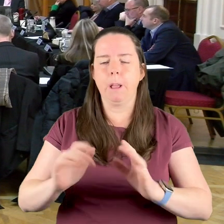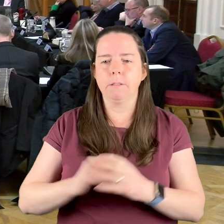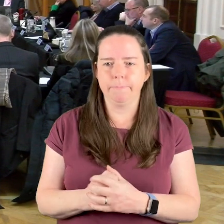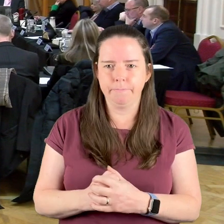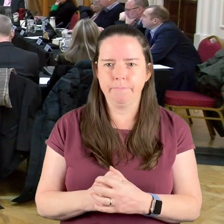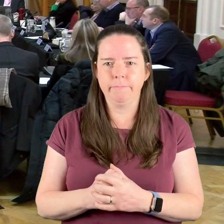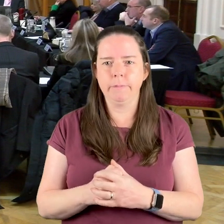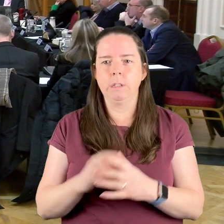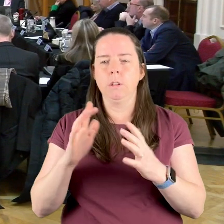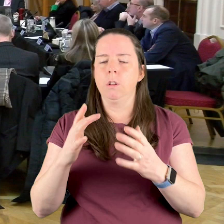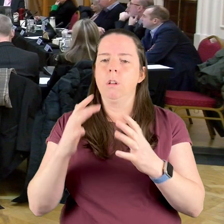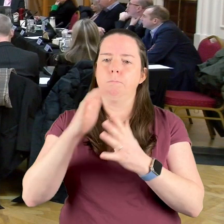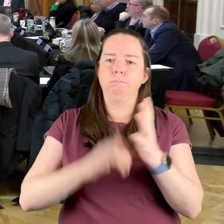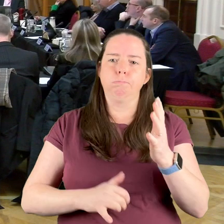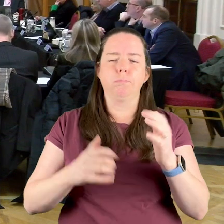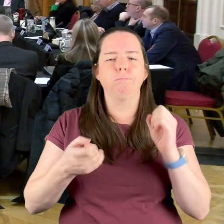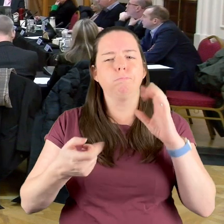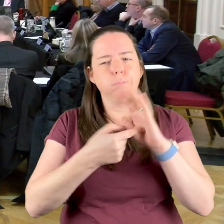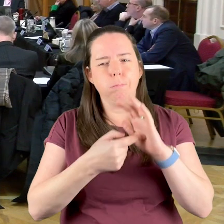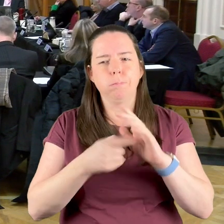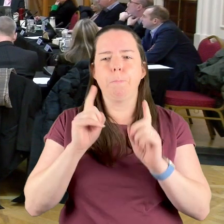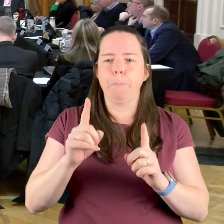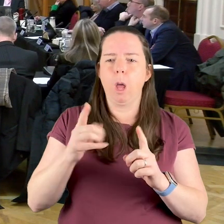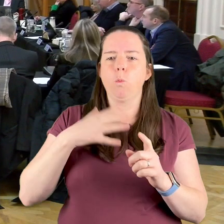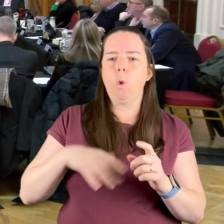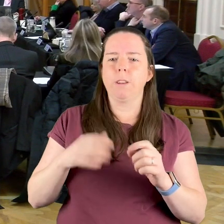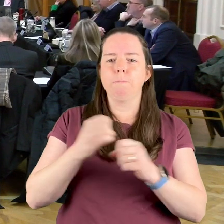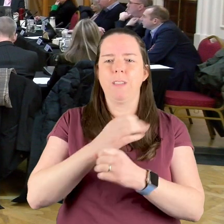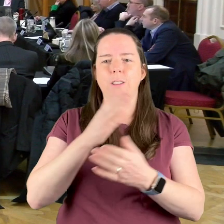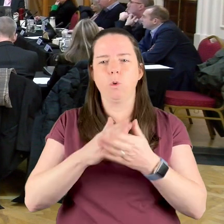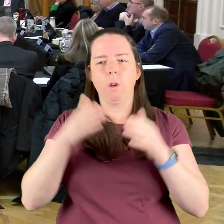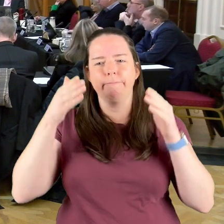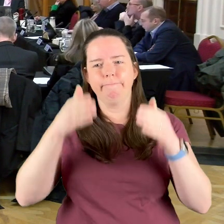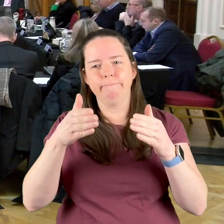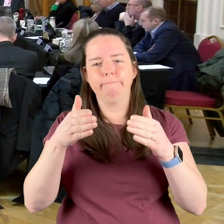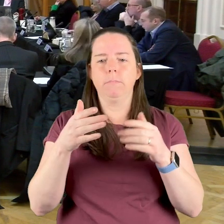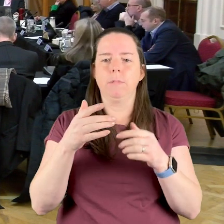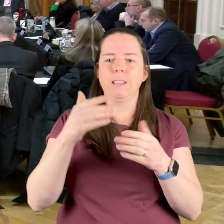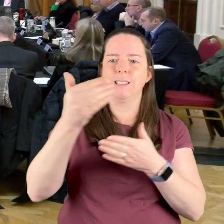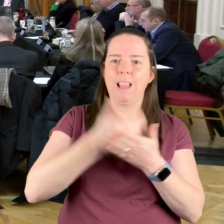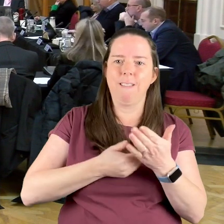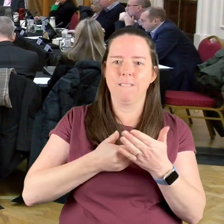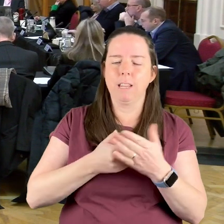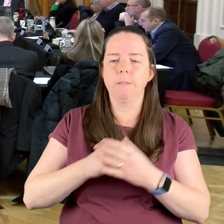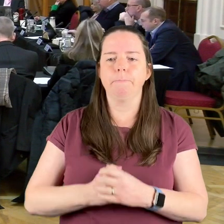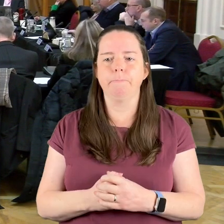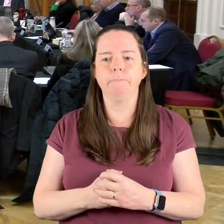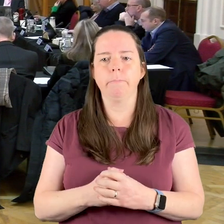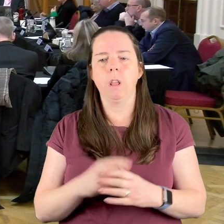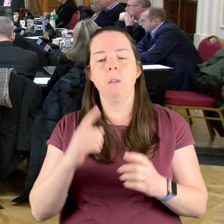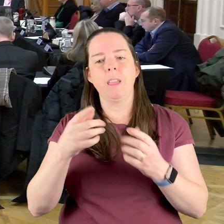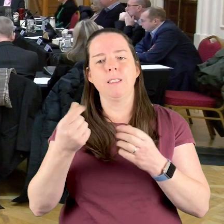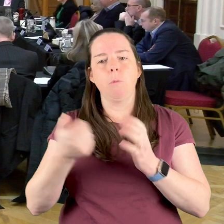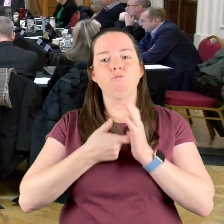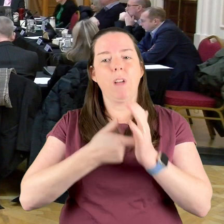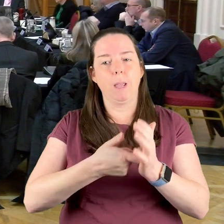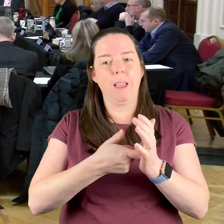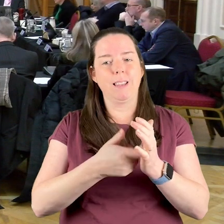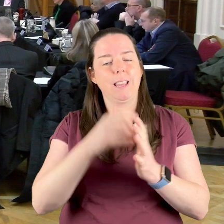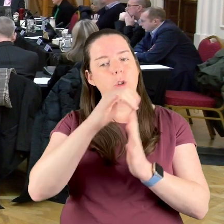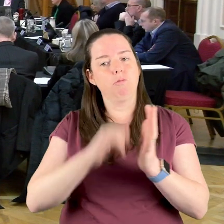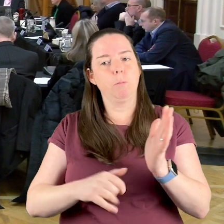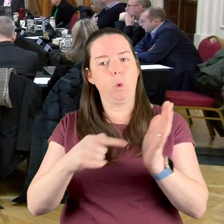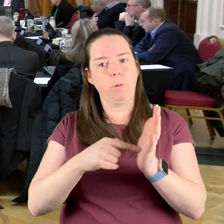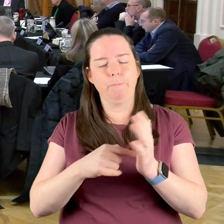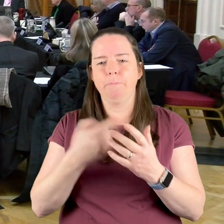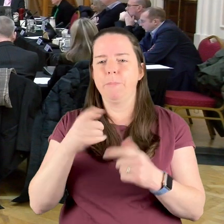these reports are important, we don't want people to then lose focus in keeping an eye on safety and doing what is right in their unit. But some of those